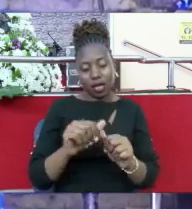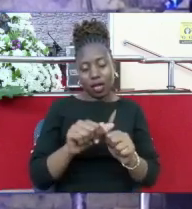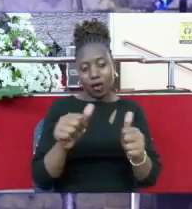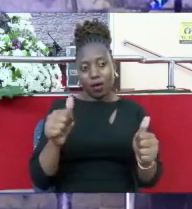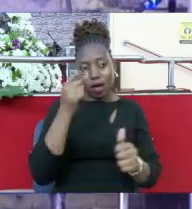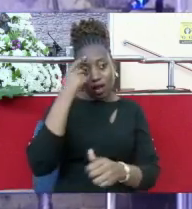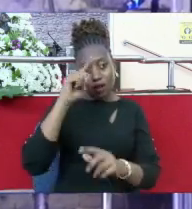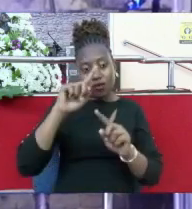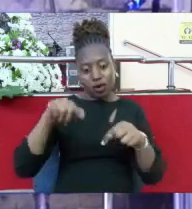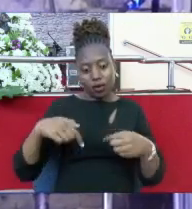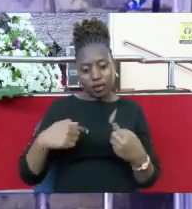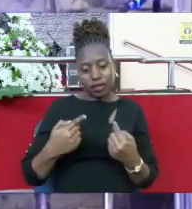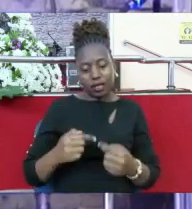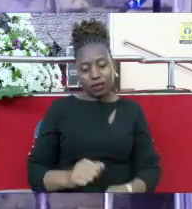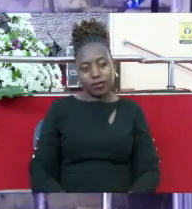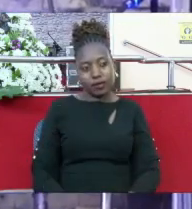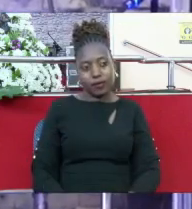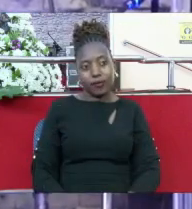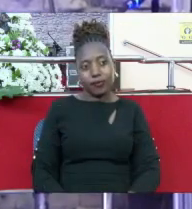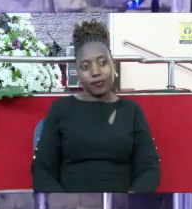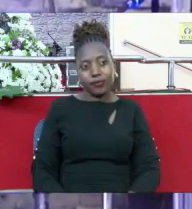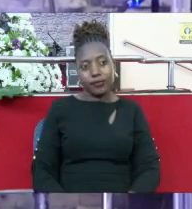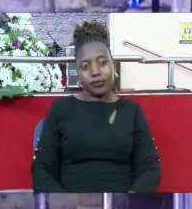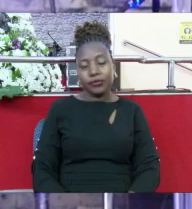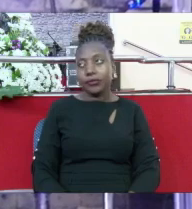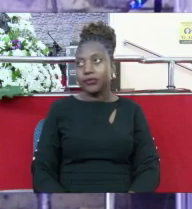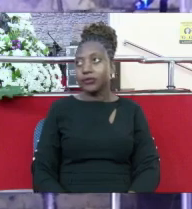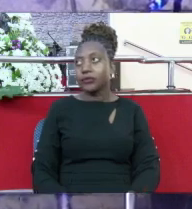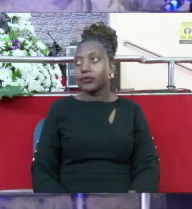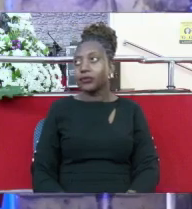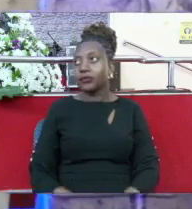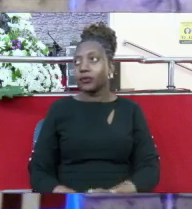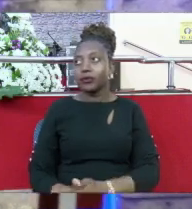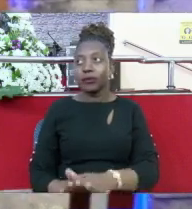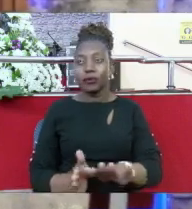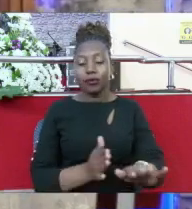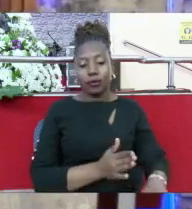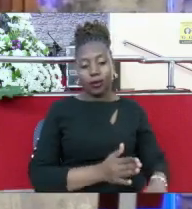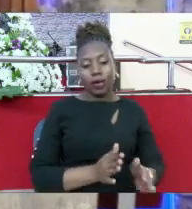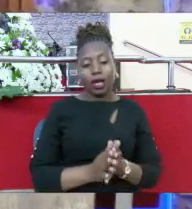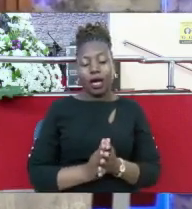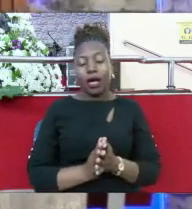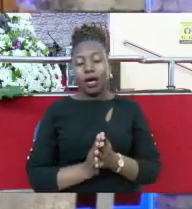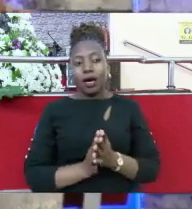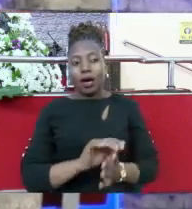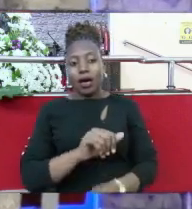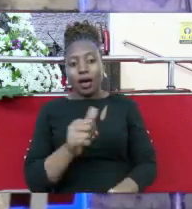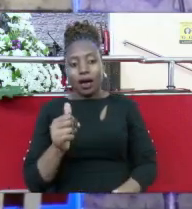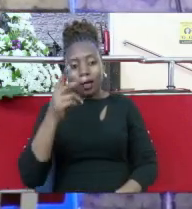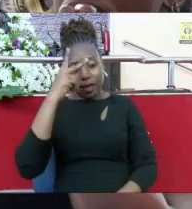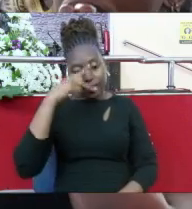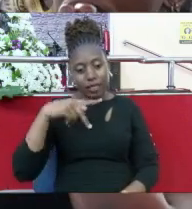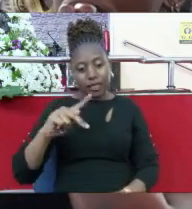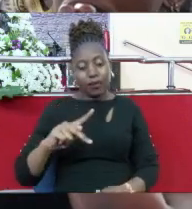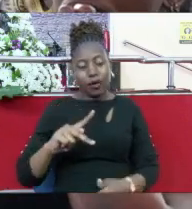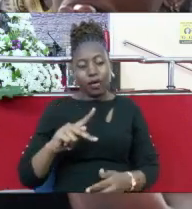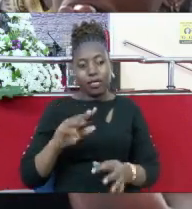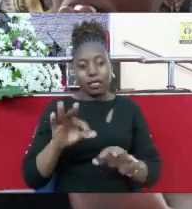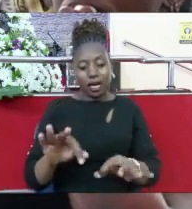kuchunga, kushughulikia miili yetu vizuri. Then the other principle is accountability. Ile kanuni nyingine ni kuwa